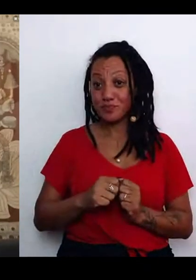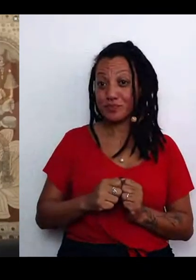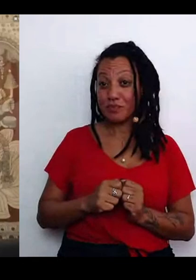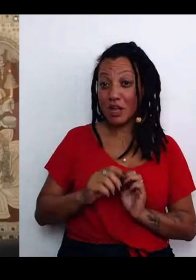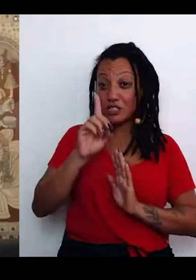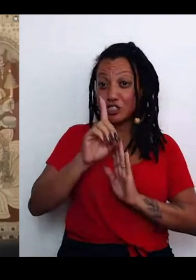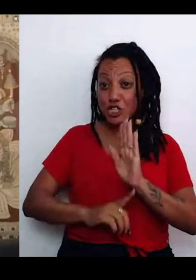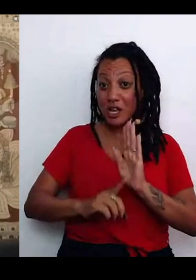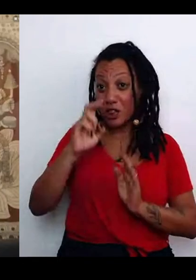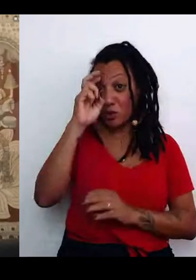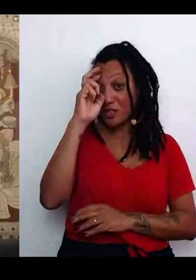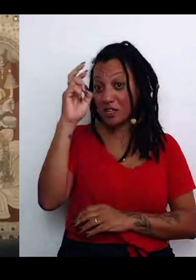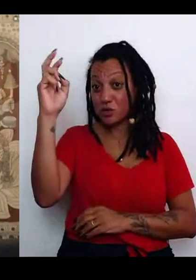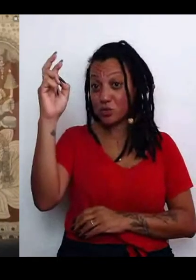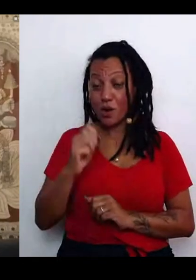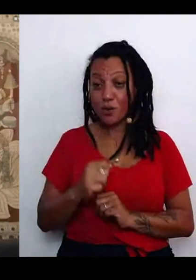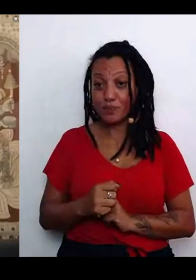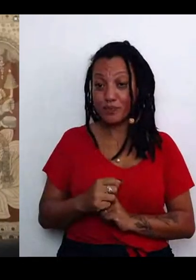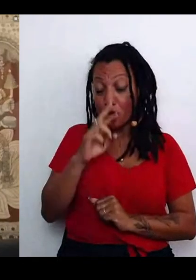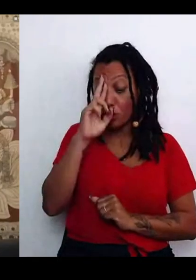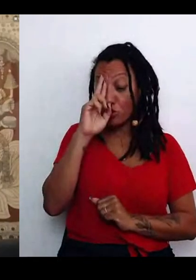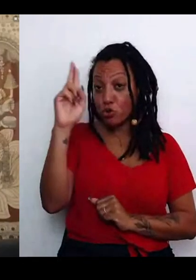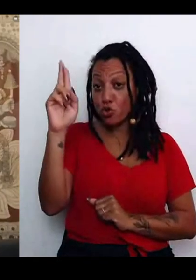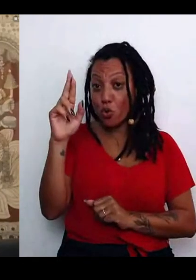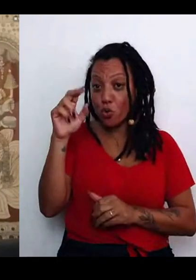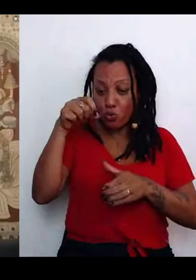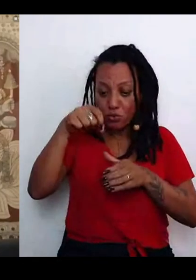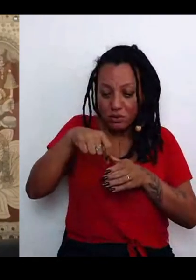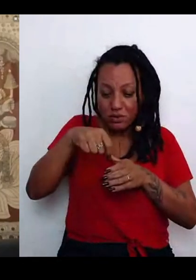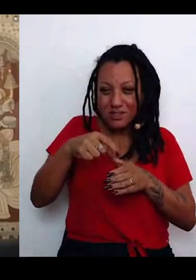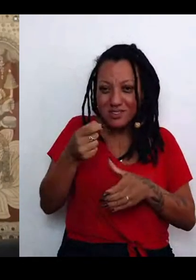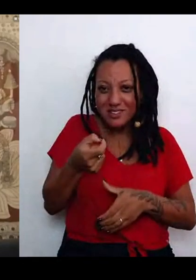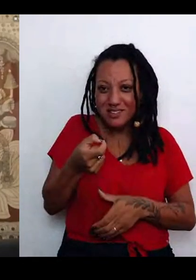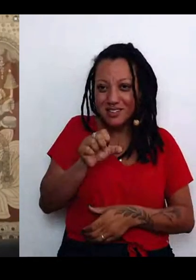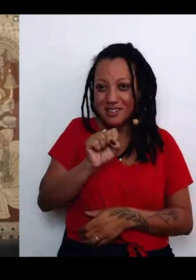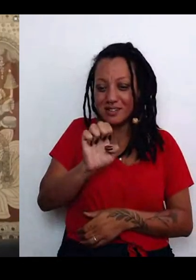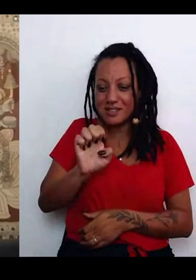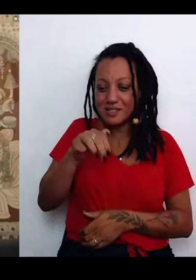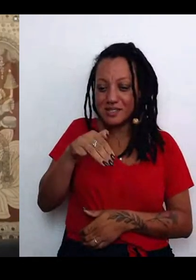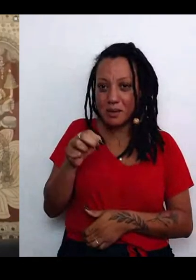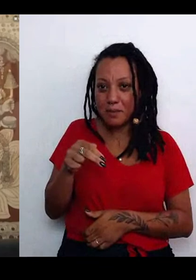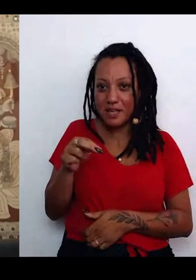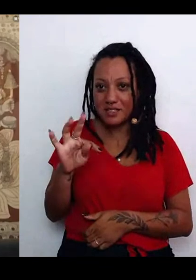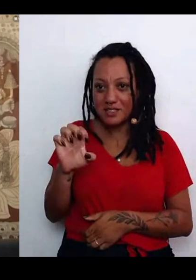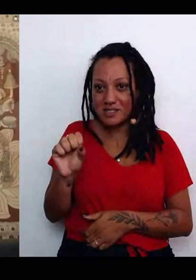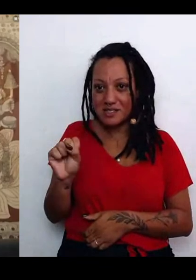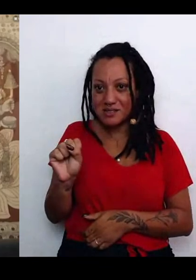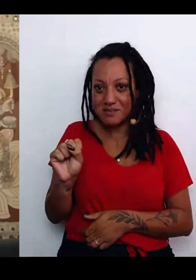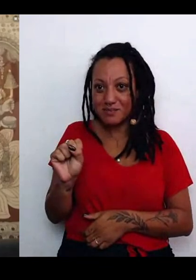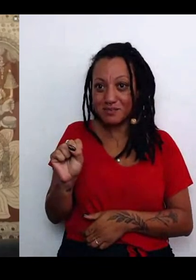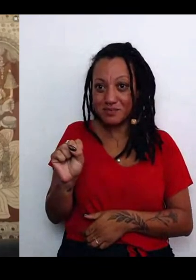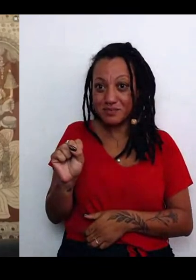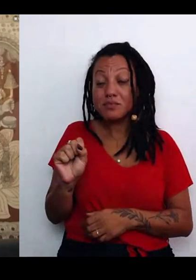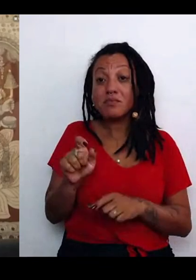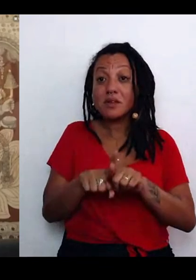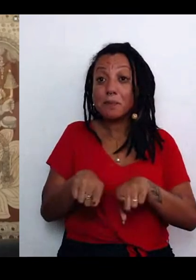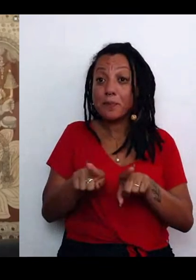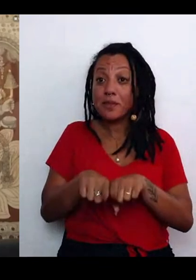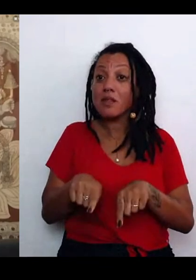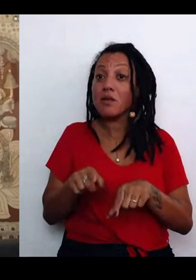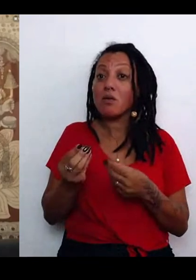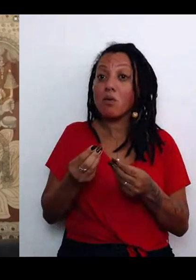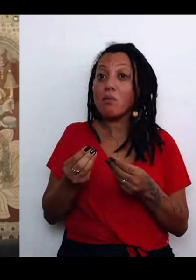laws we framed in Rio the convention on biological diversity and the law of national laws that have been framed